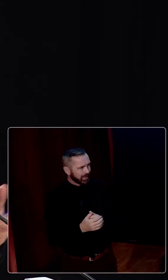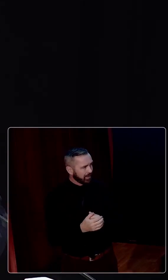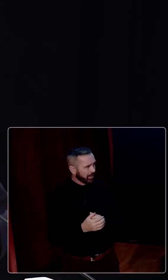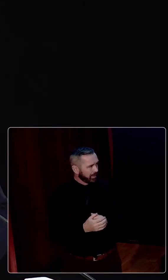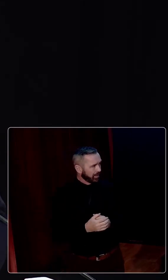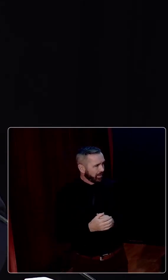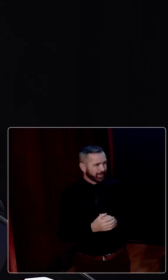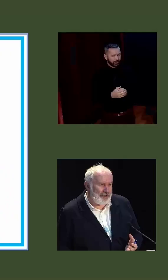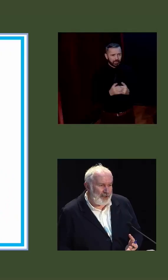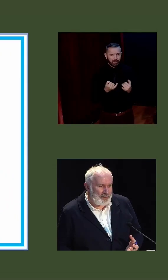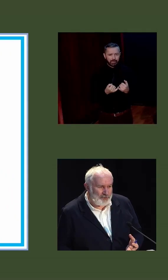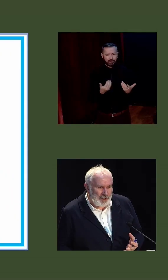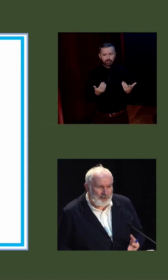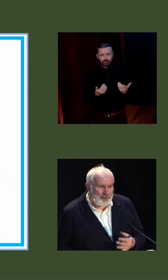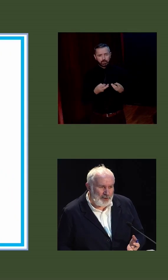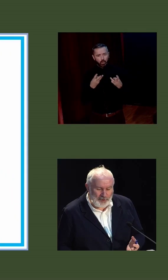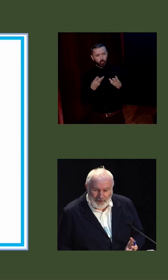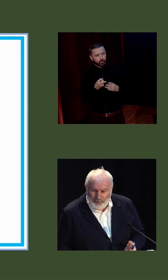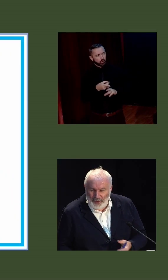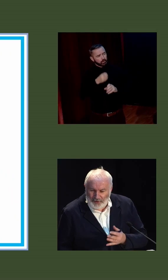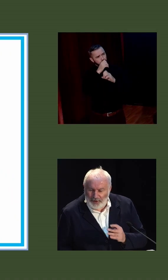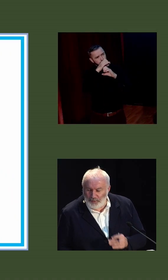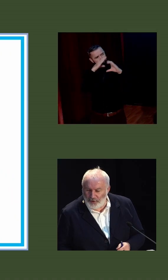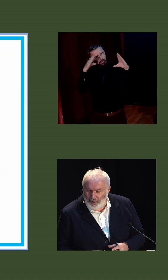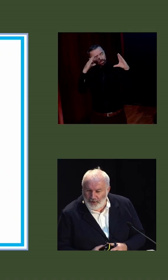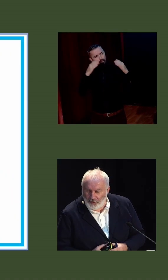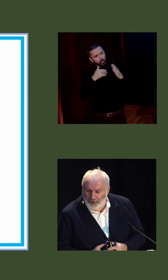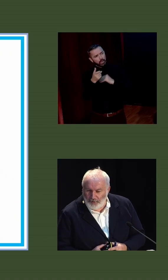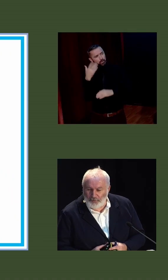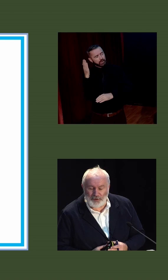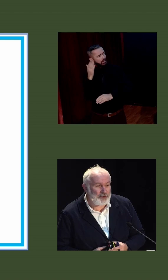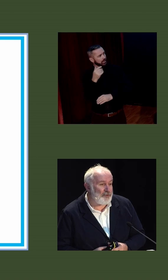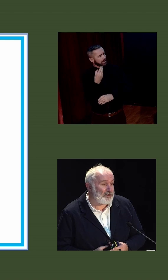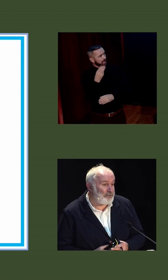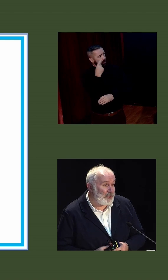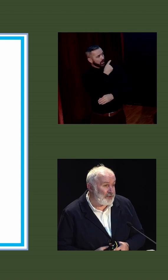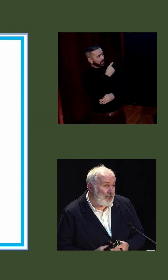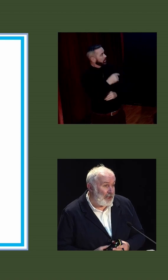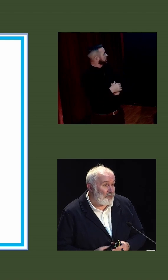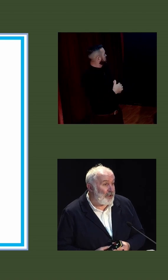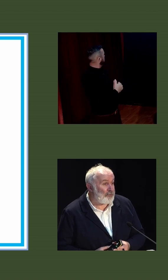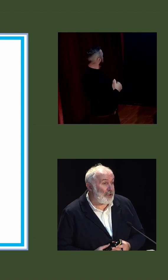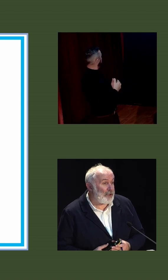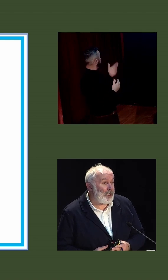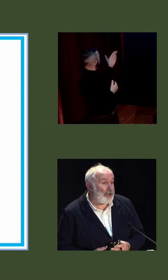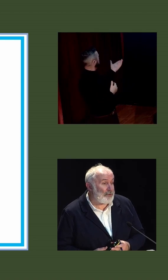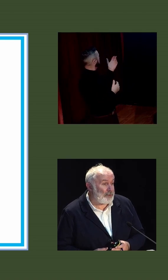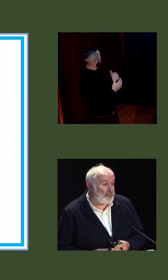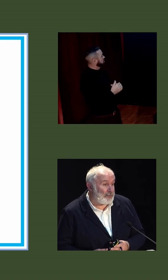as a way of giving you an image that I'd like you to carry with you as I speak, is the image there, which is the frontispiece